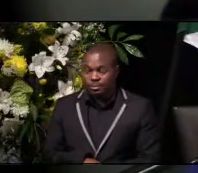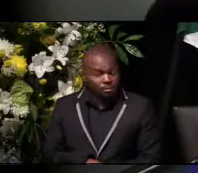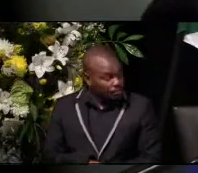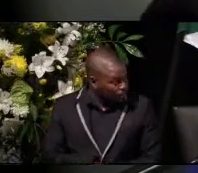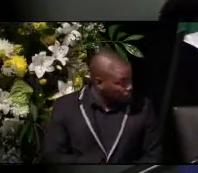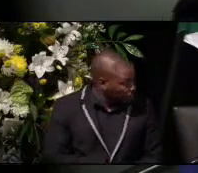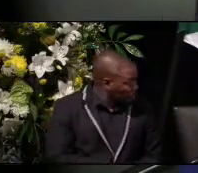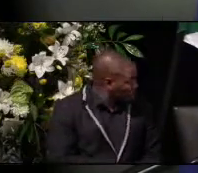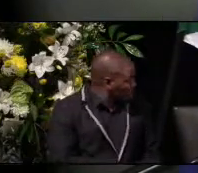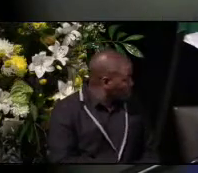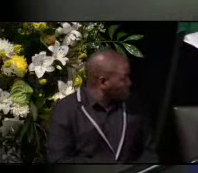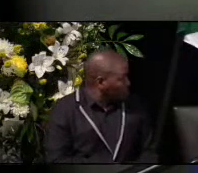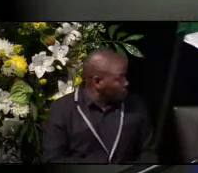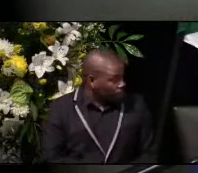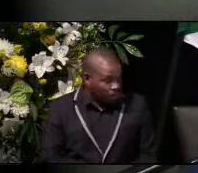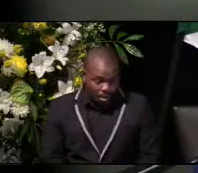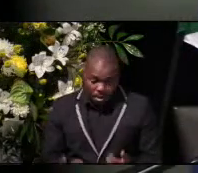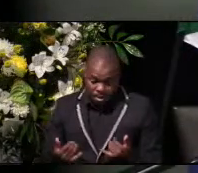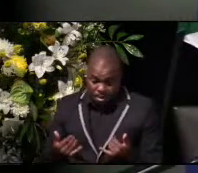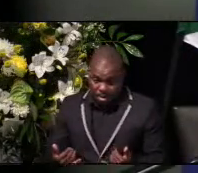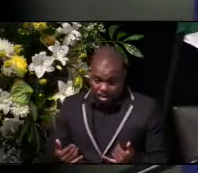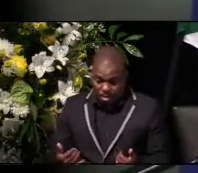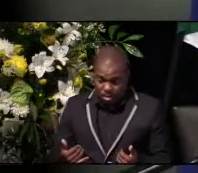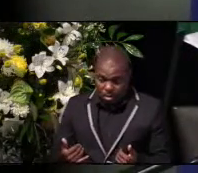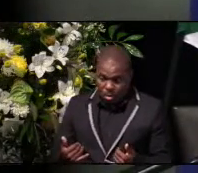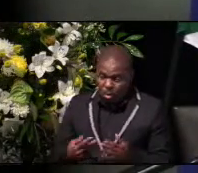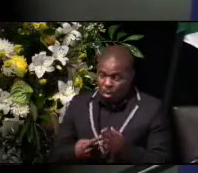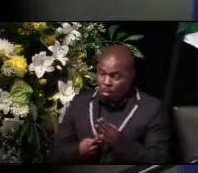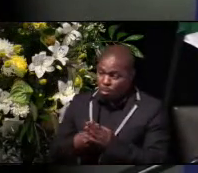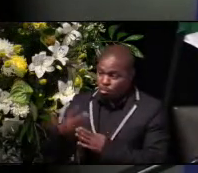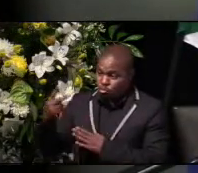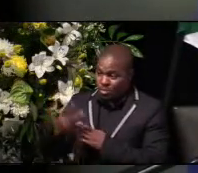now currently this project